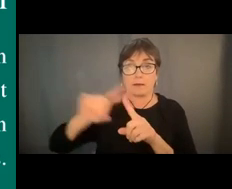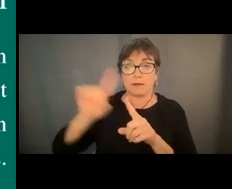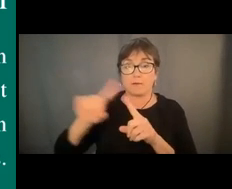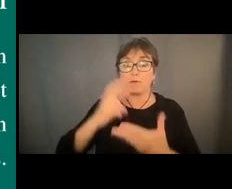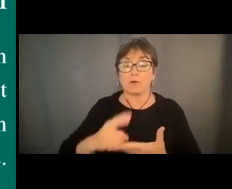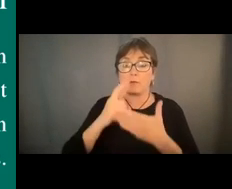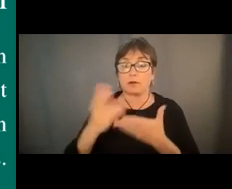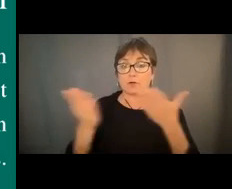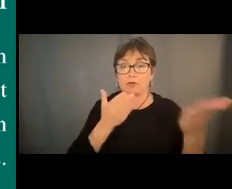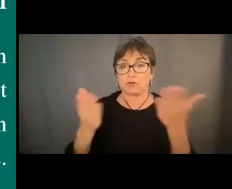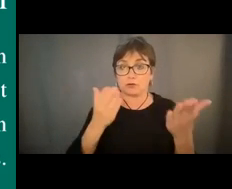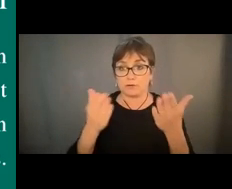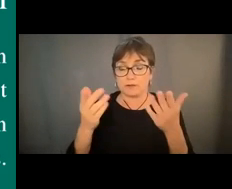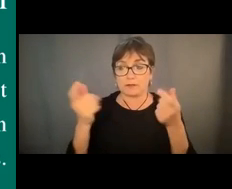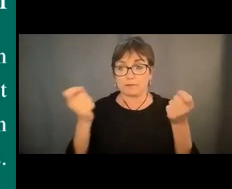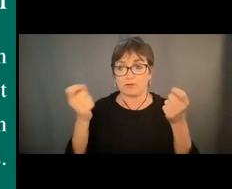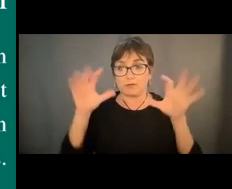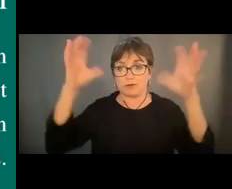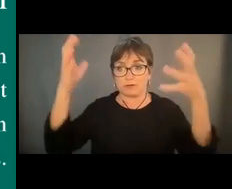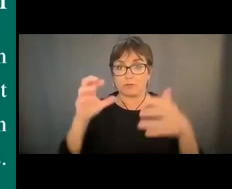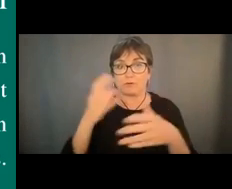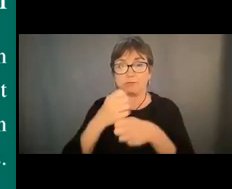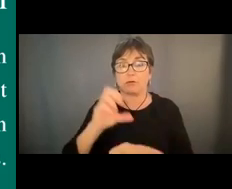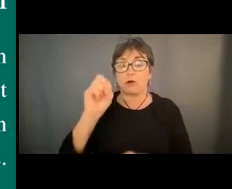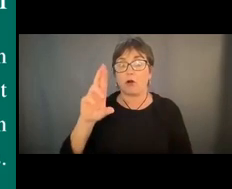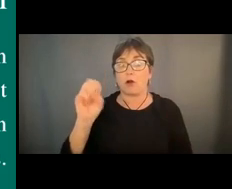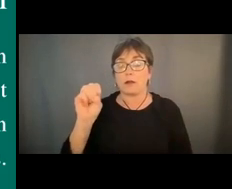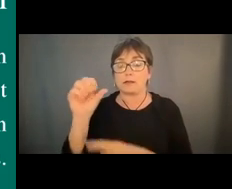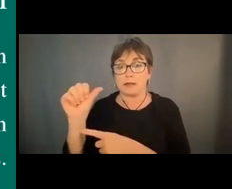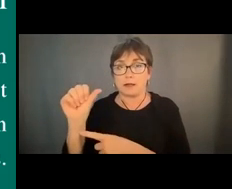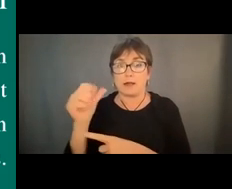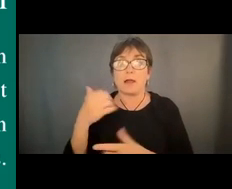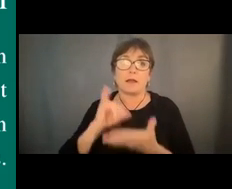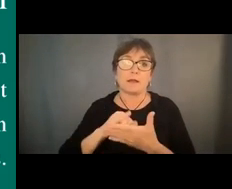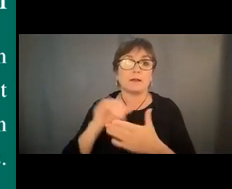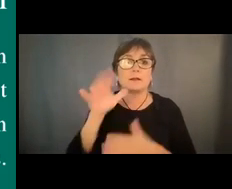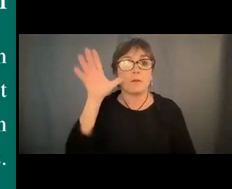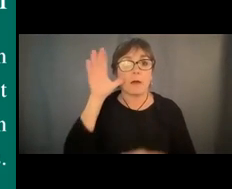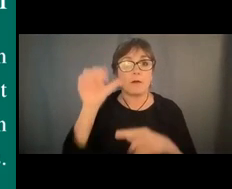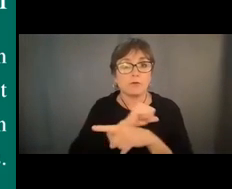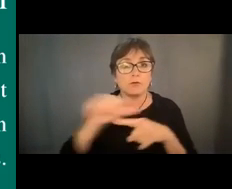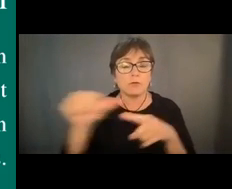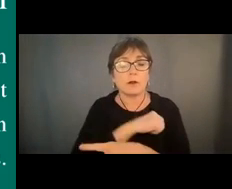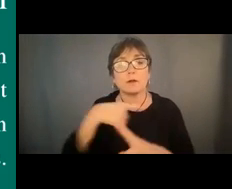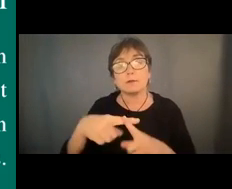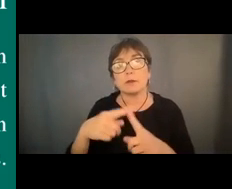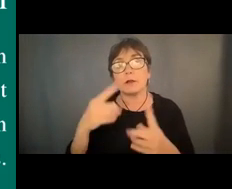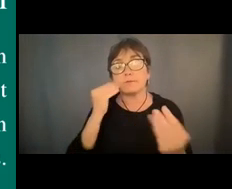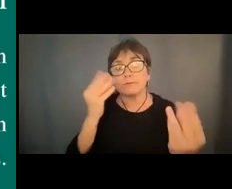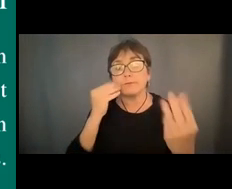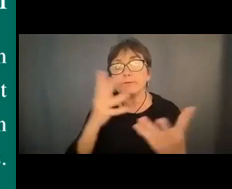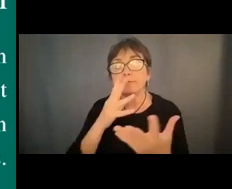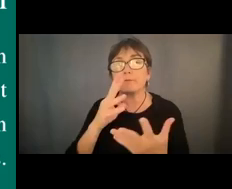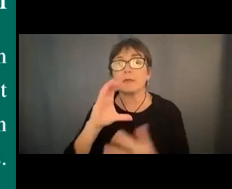RSA, funded parent training and information centers to provide resources